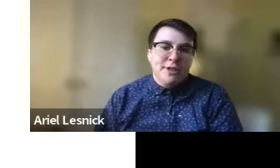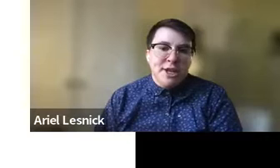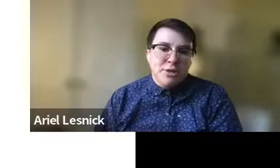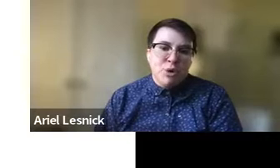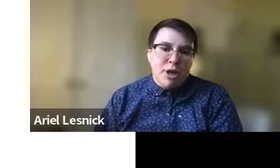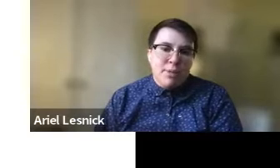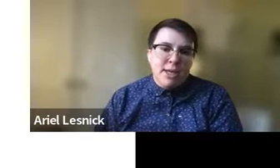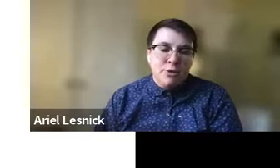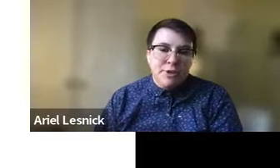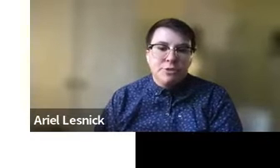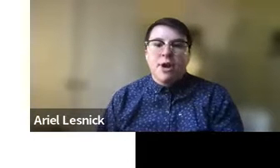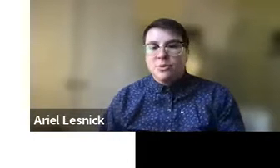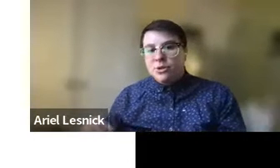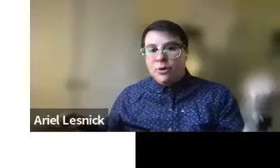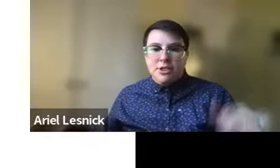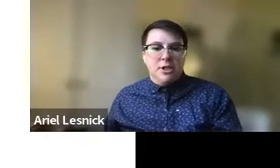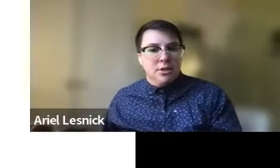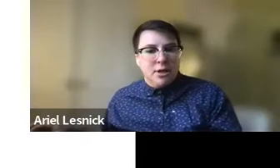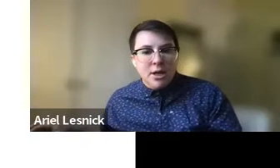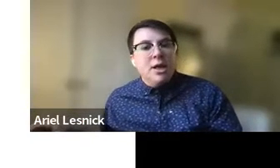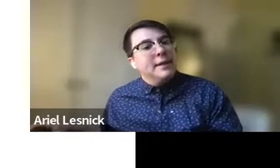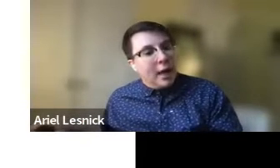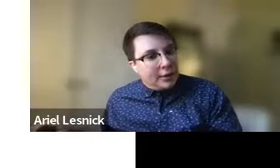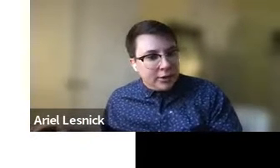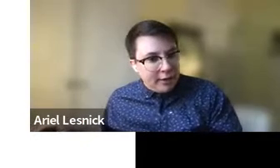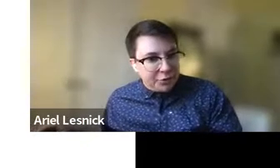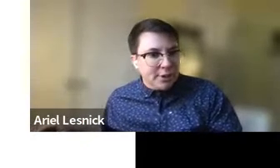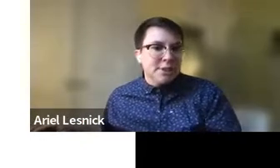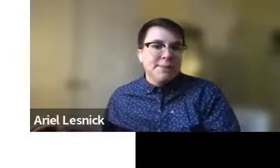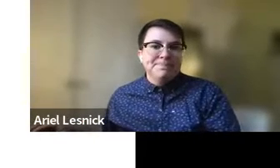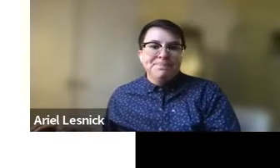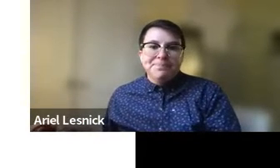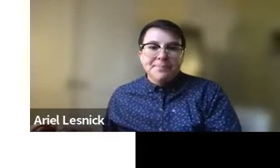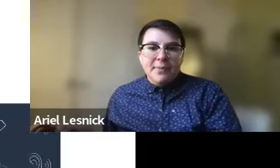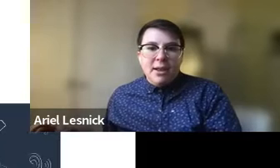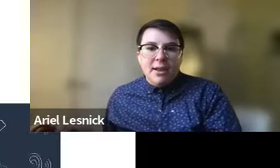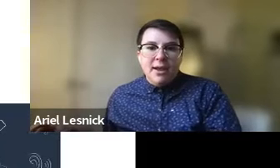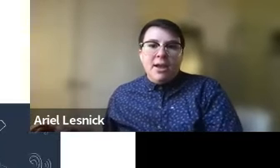Doctorate of Education program at Northeastern's Graduate School of Education not long afterwards.